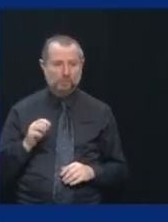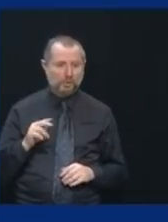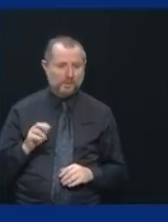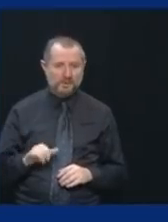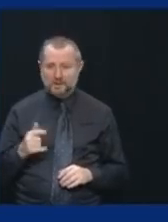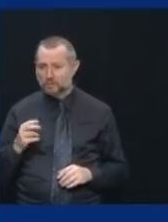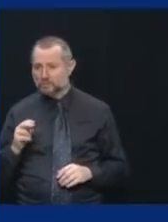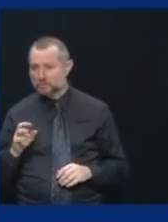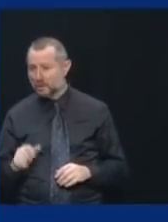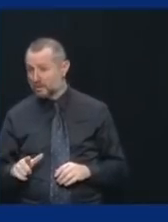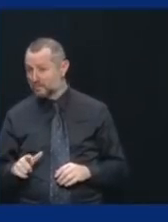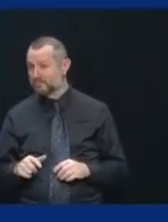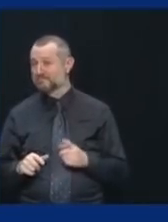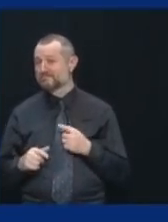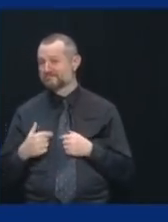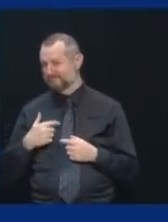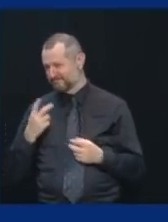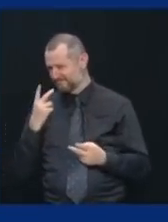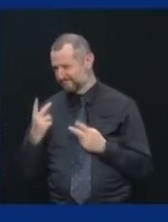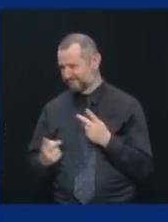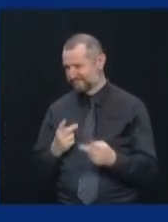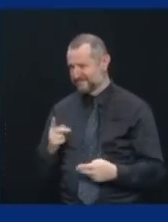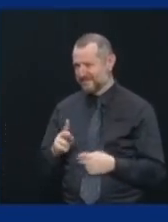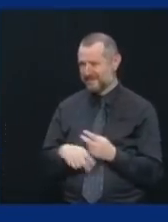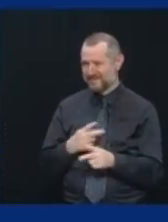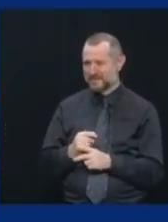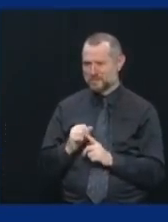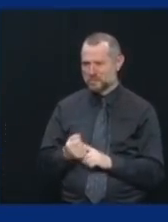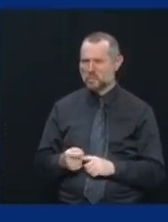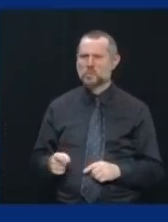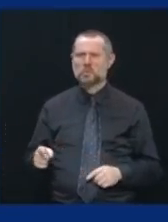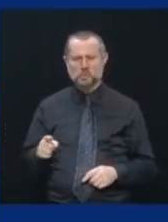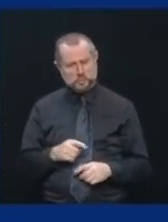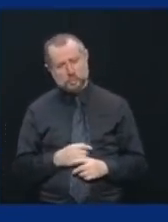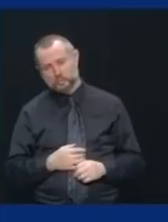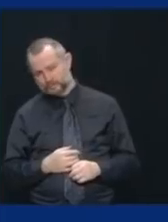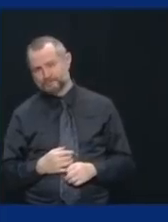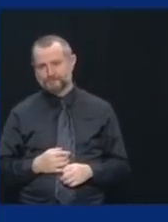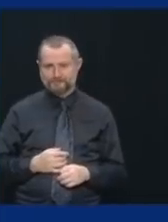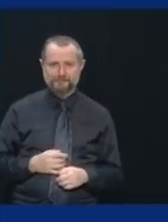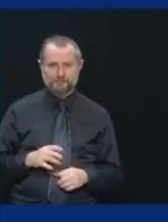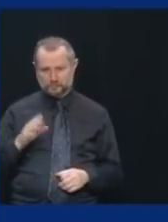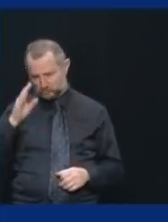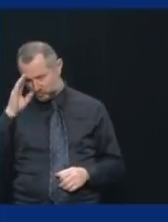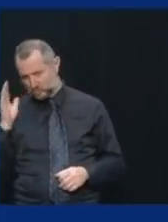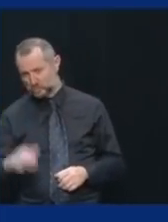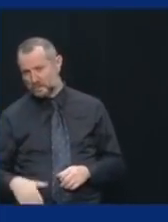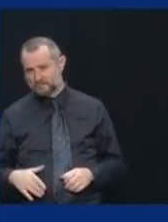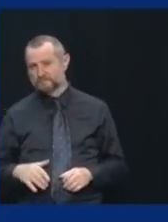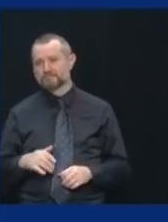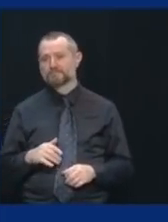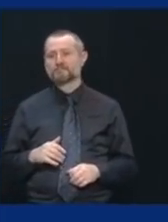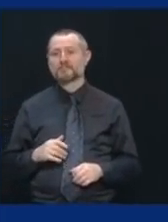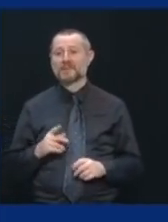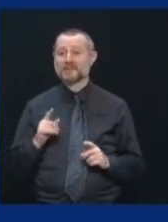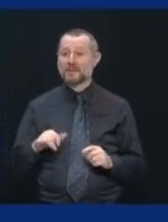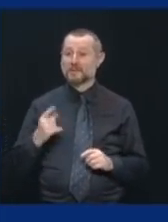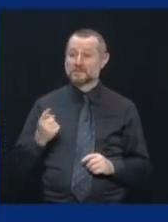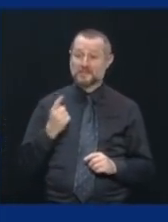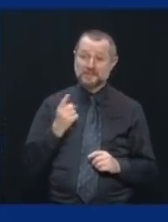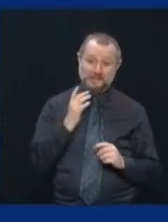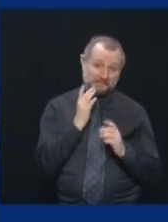You tend to view these situations with an eye towards when you have a scarce resource and